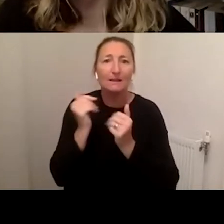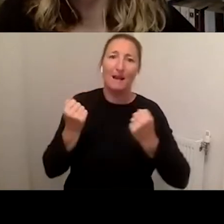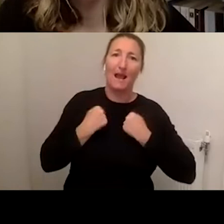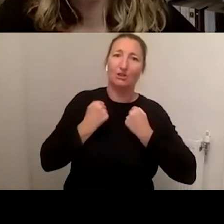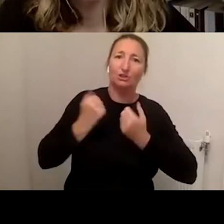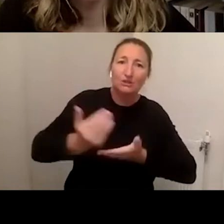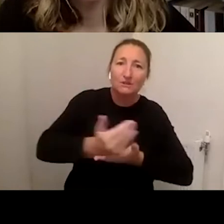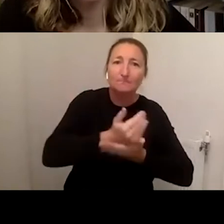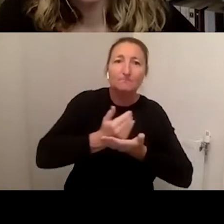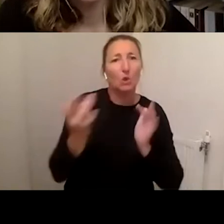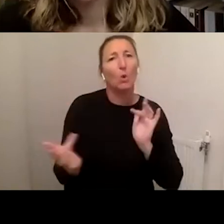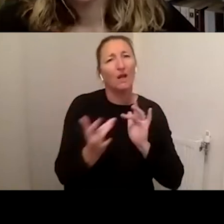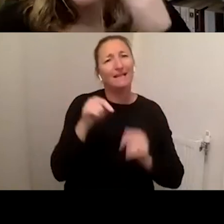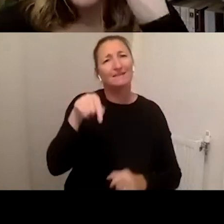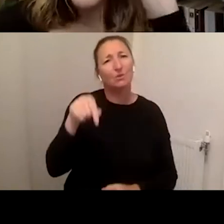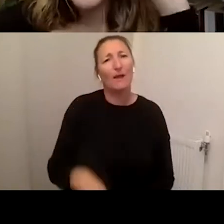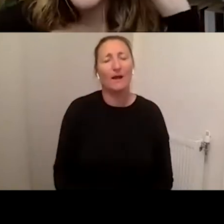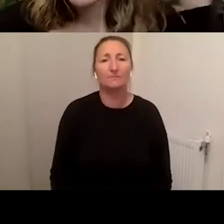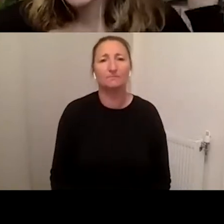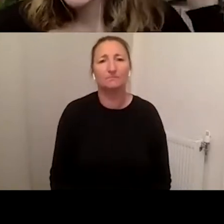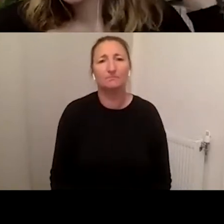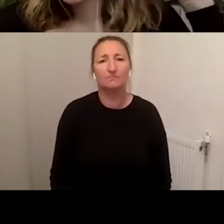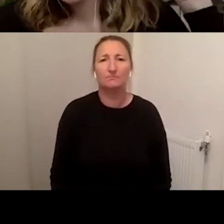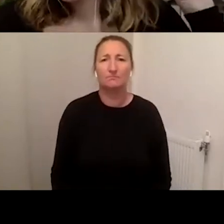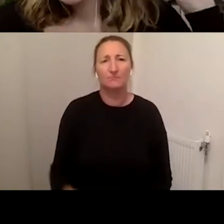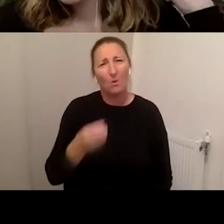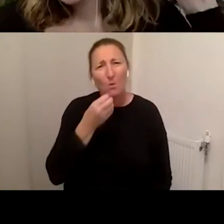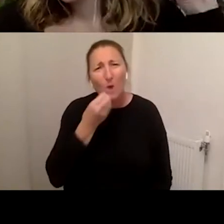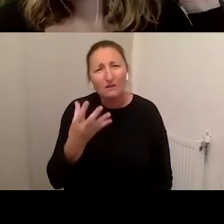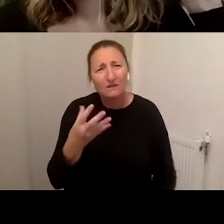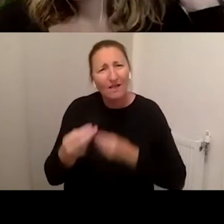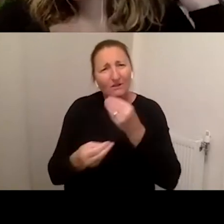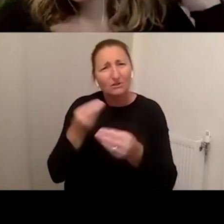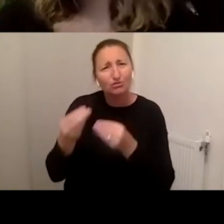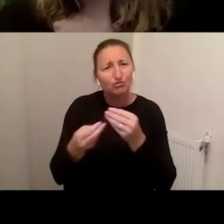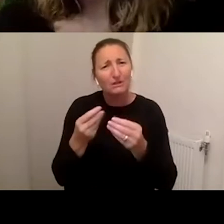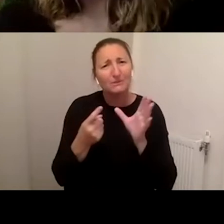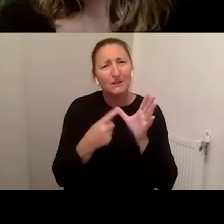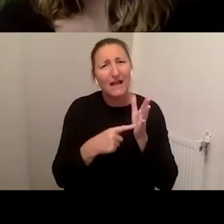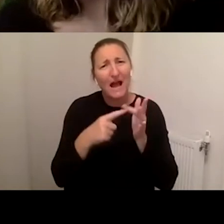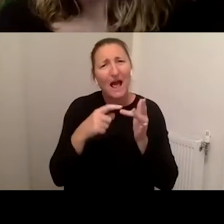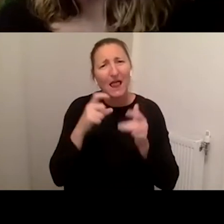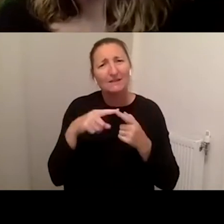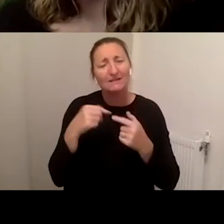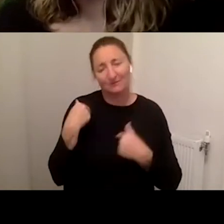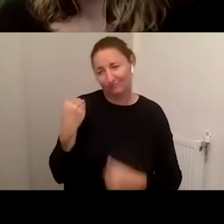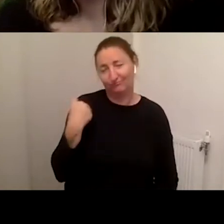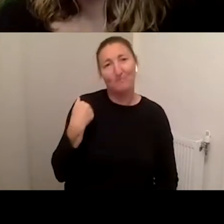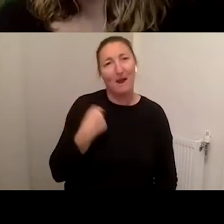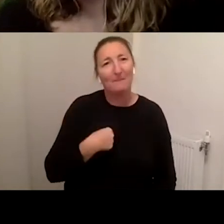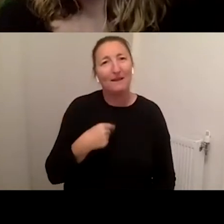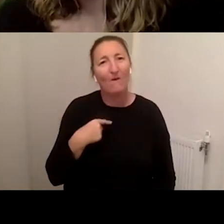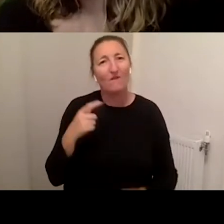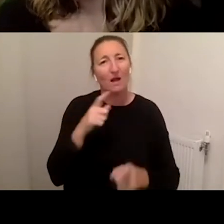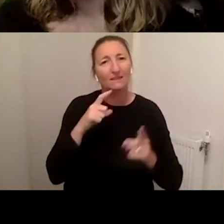Yeah. That's a really wonderful description. It reminds me so much of some of the interactions I've had with the community energy sector,